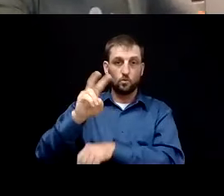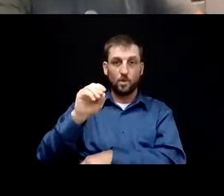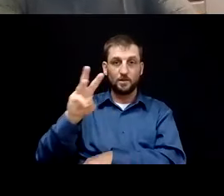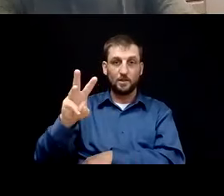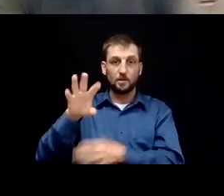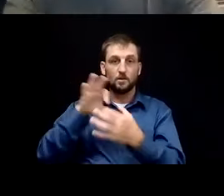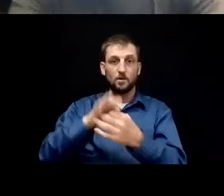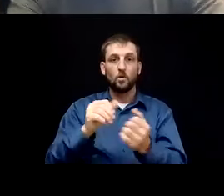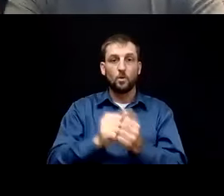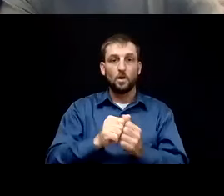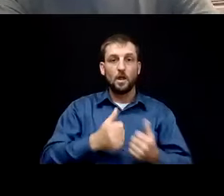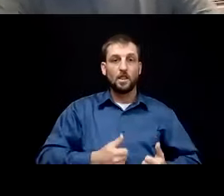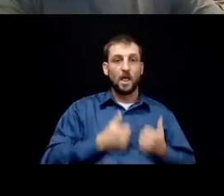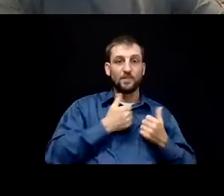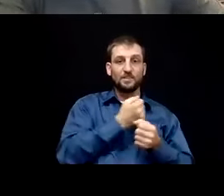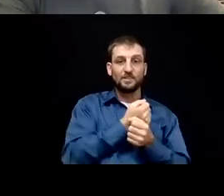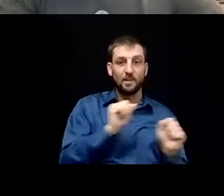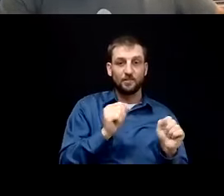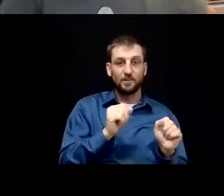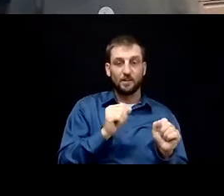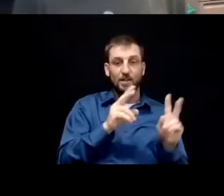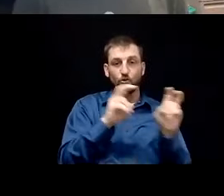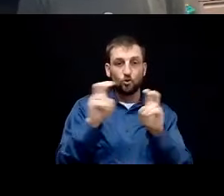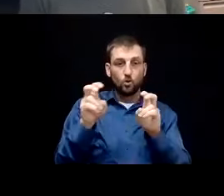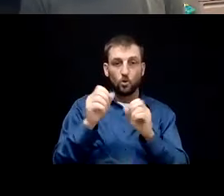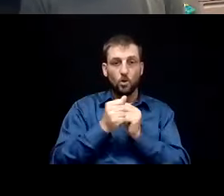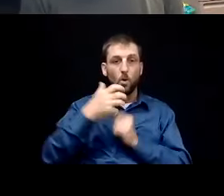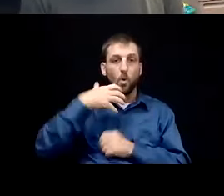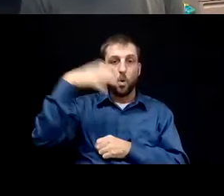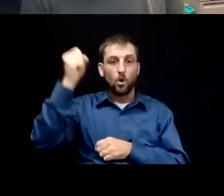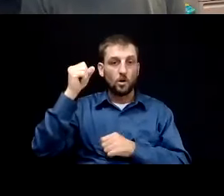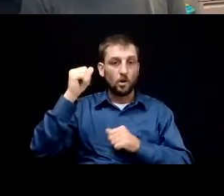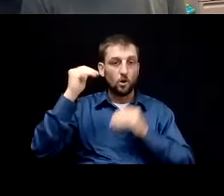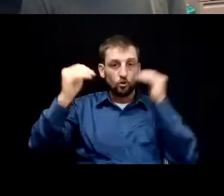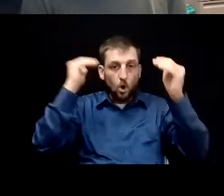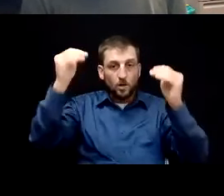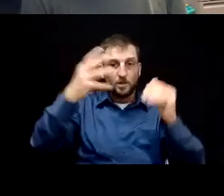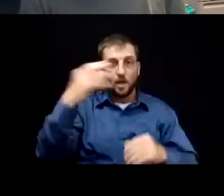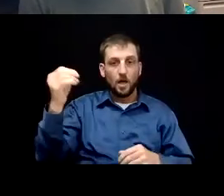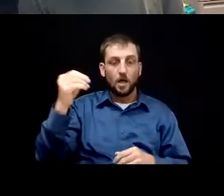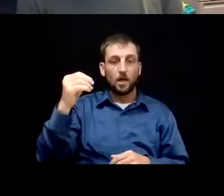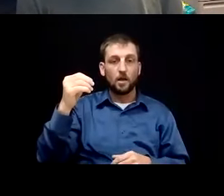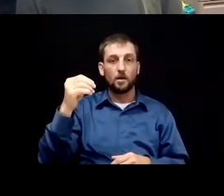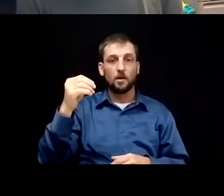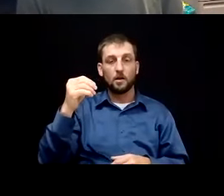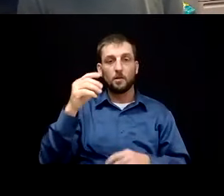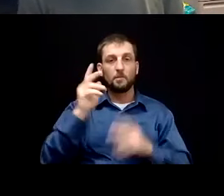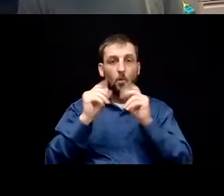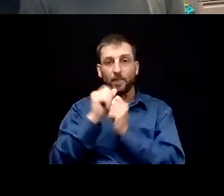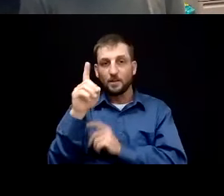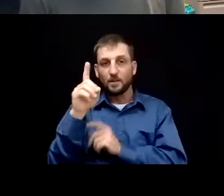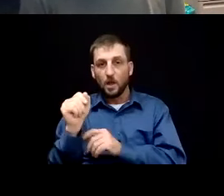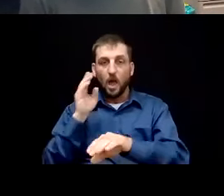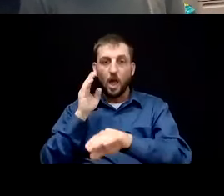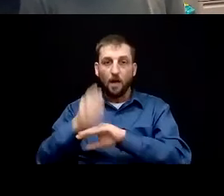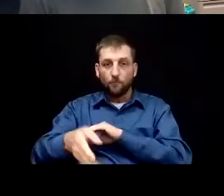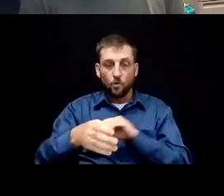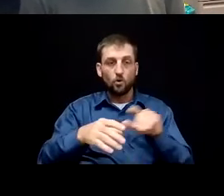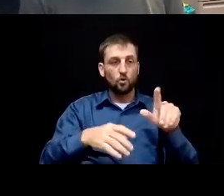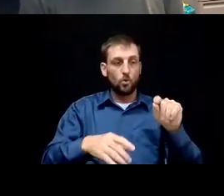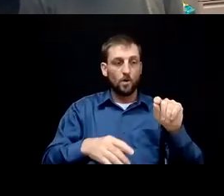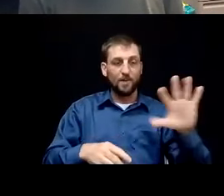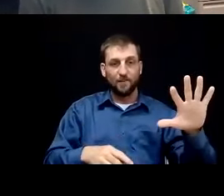issue faced by older adults and people with disabilities during and after the 2005 hurricanes. Members